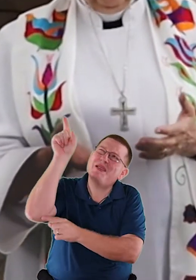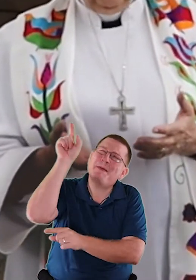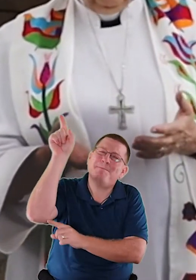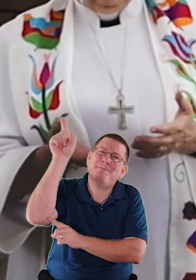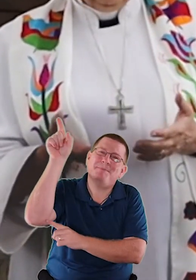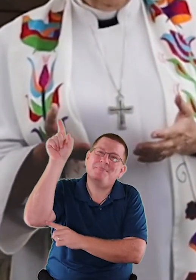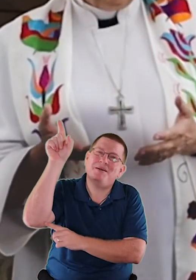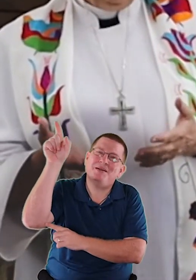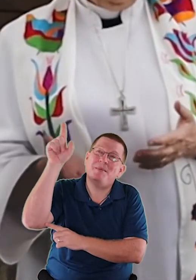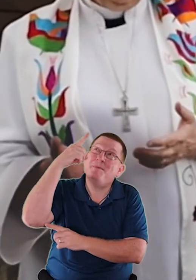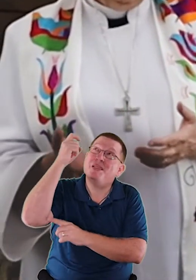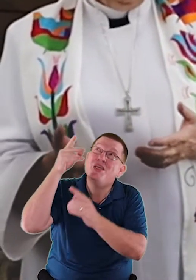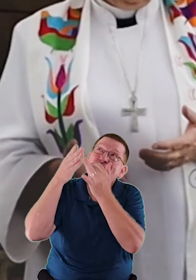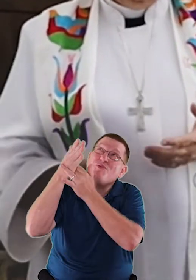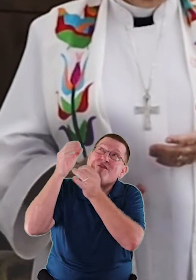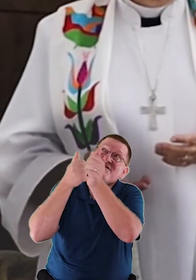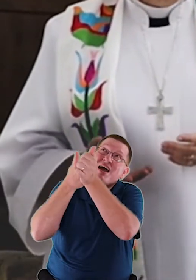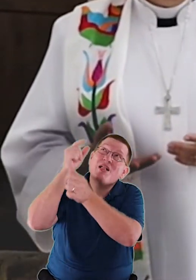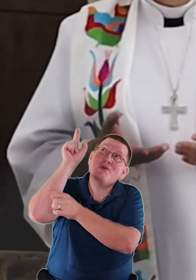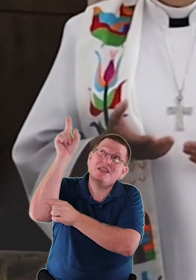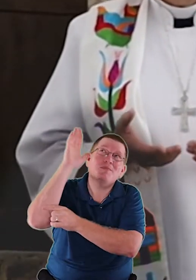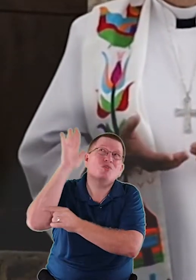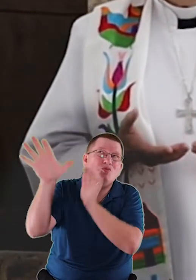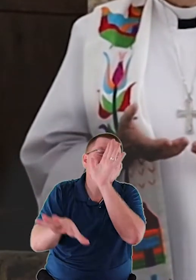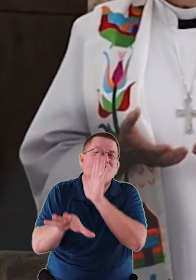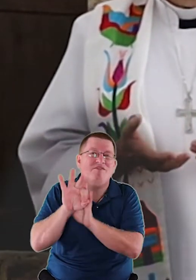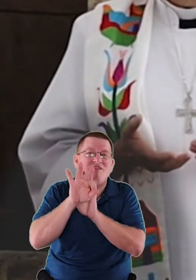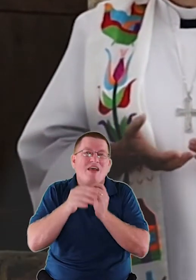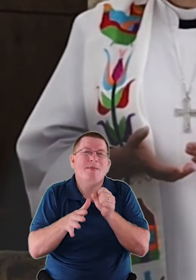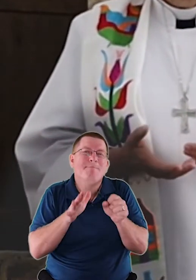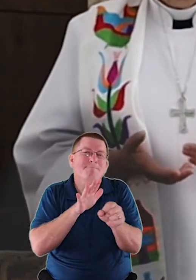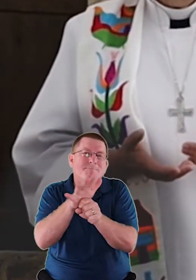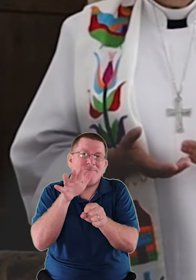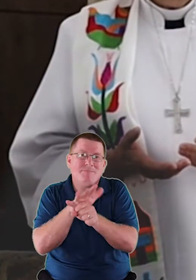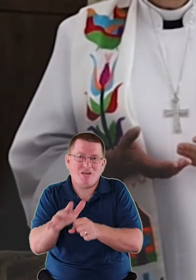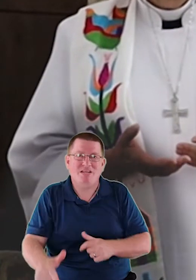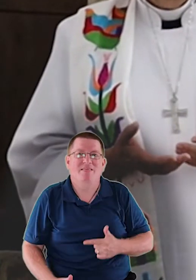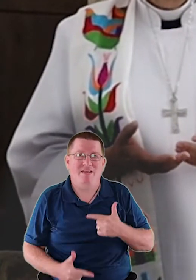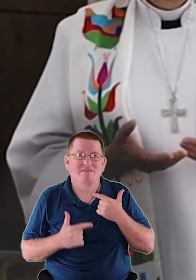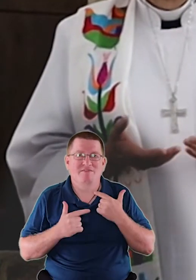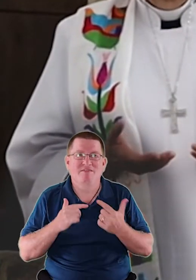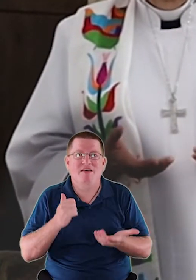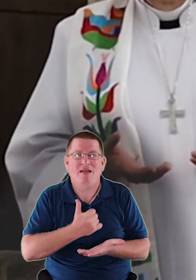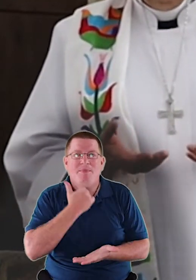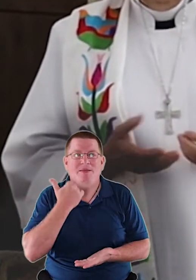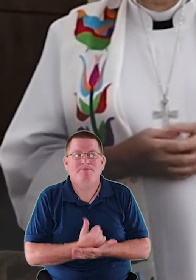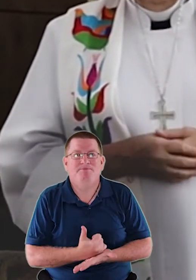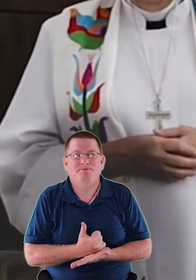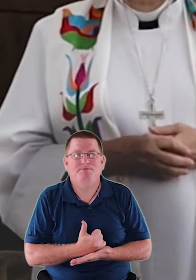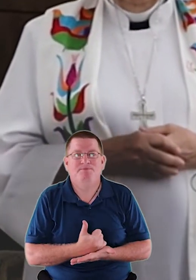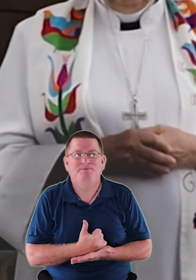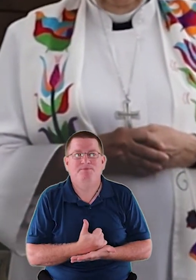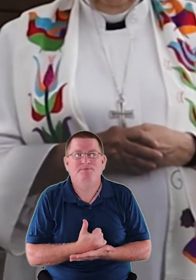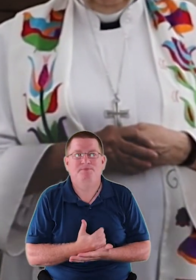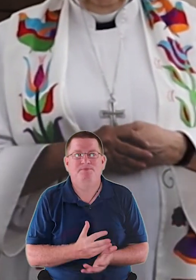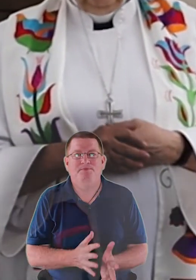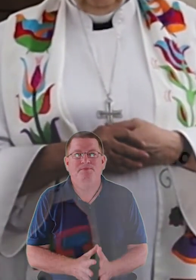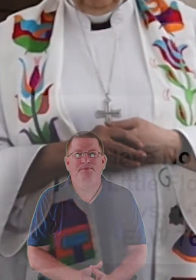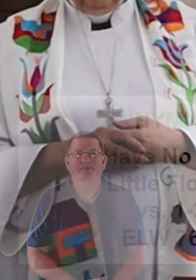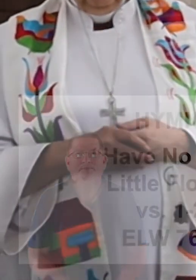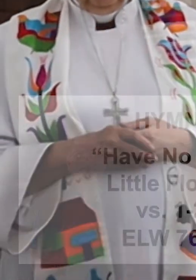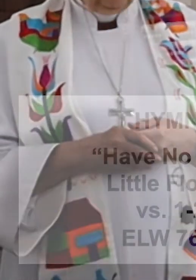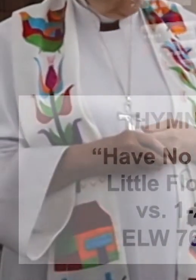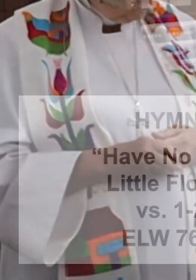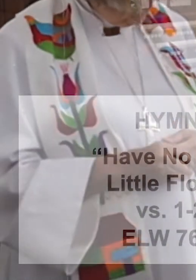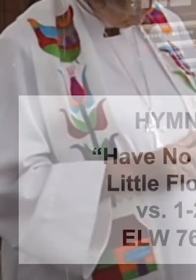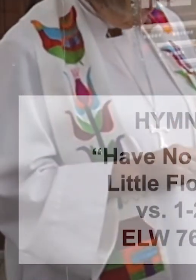shepherd, because by following him, there is abundant life to be found. Amen.